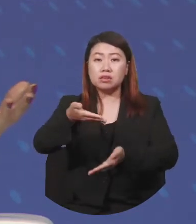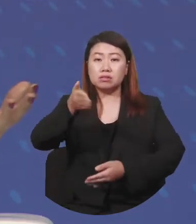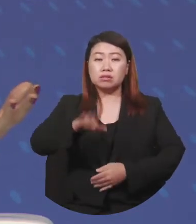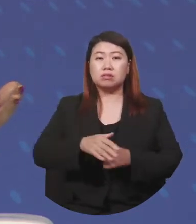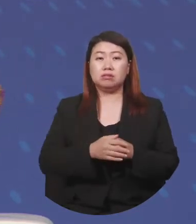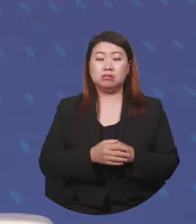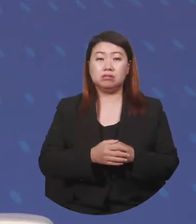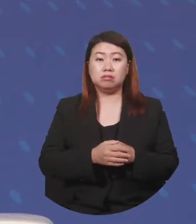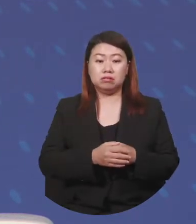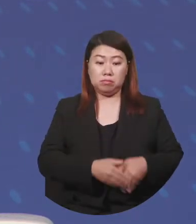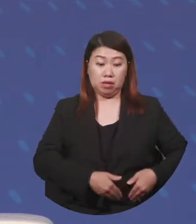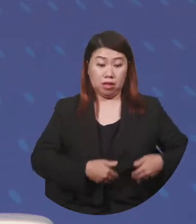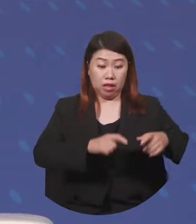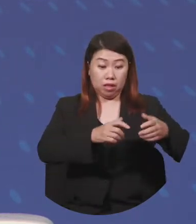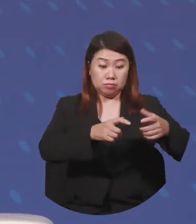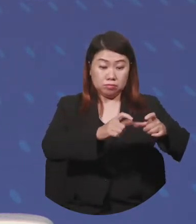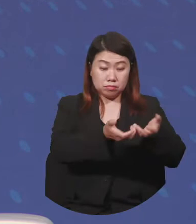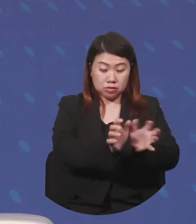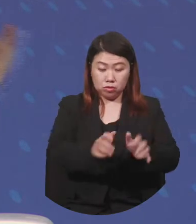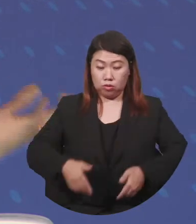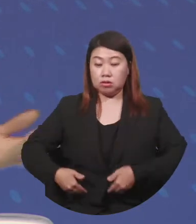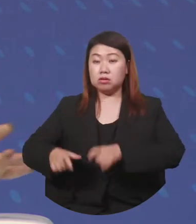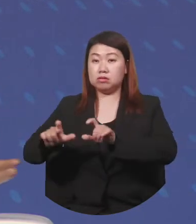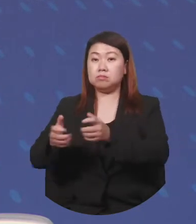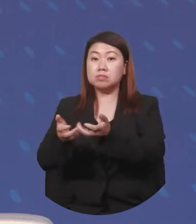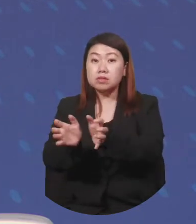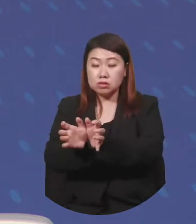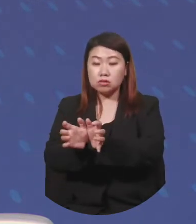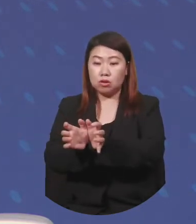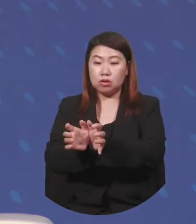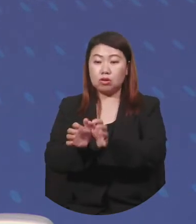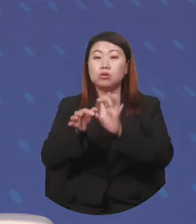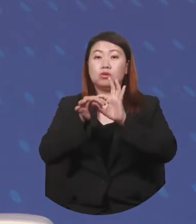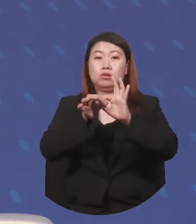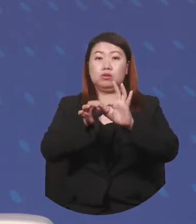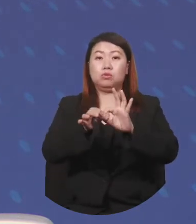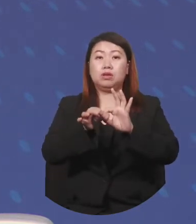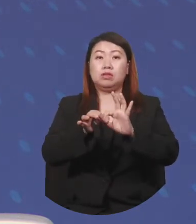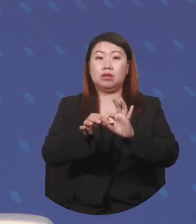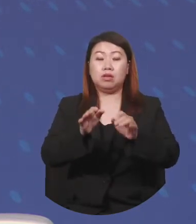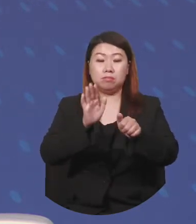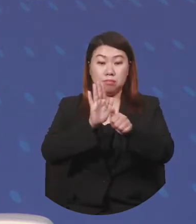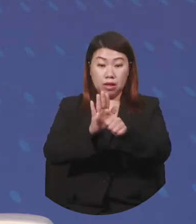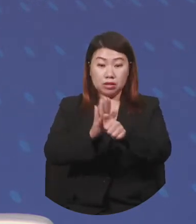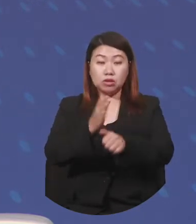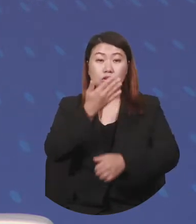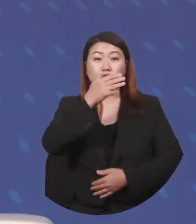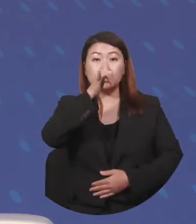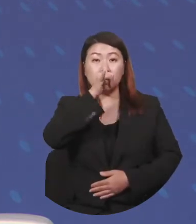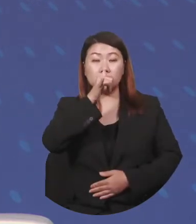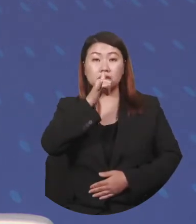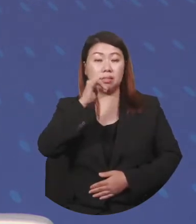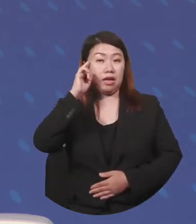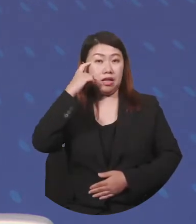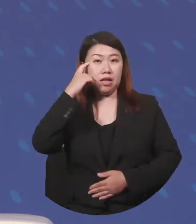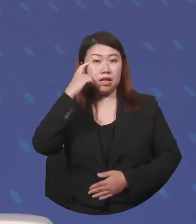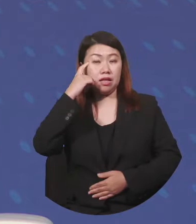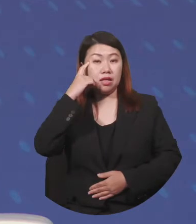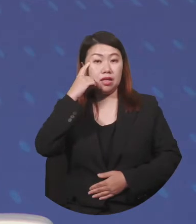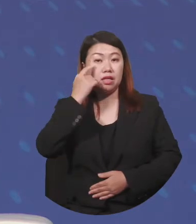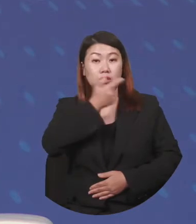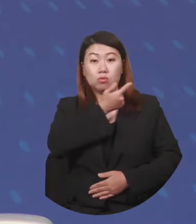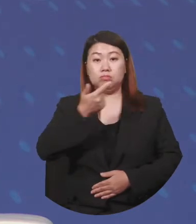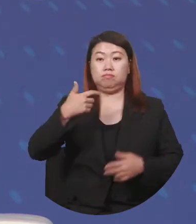really interesting. But thank you very much for your comments. I think what I'm hearing today is that